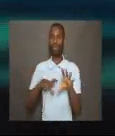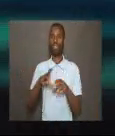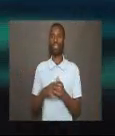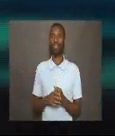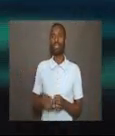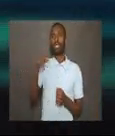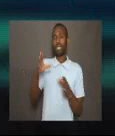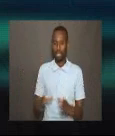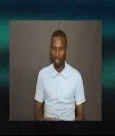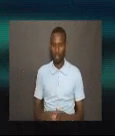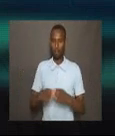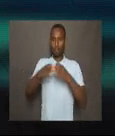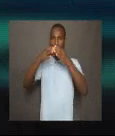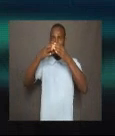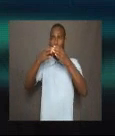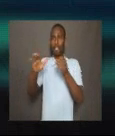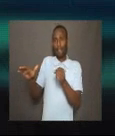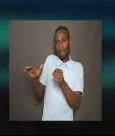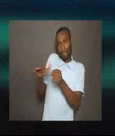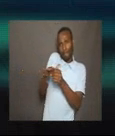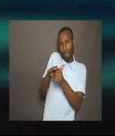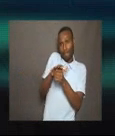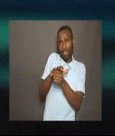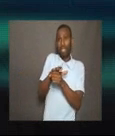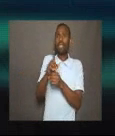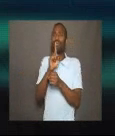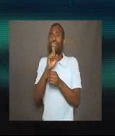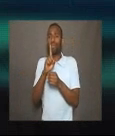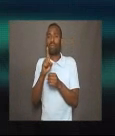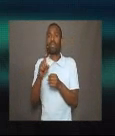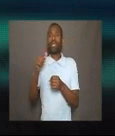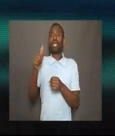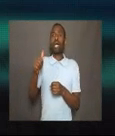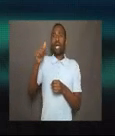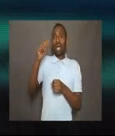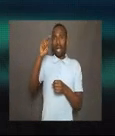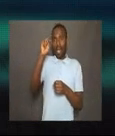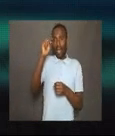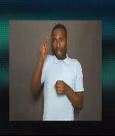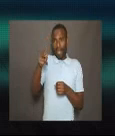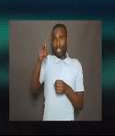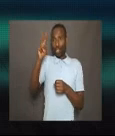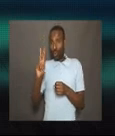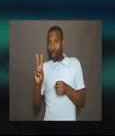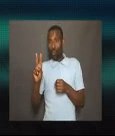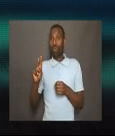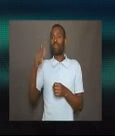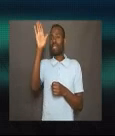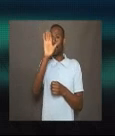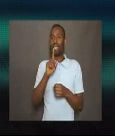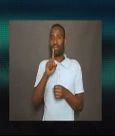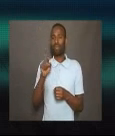This cylinder is filling with expanding ammonia gas, which forces